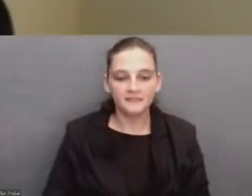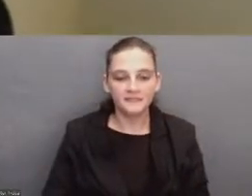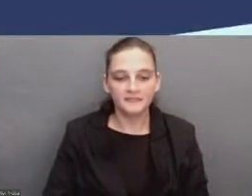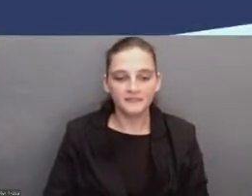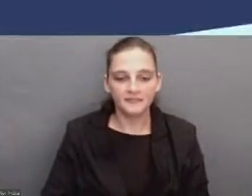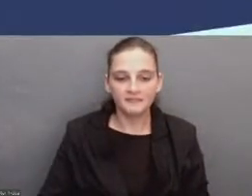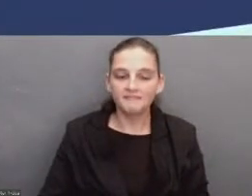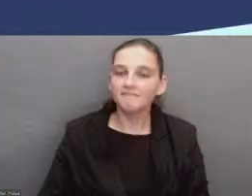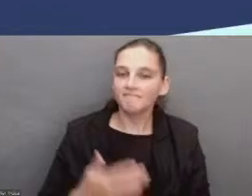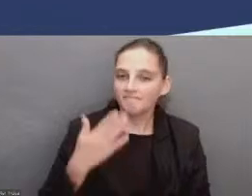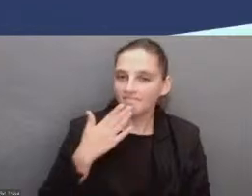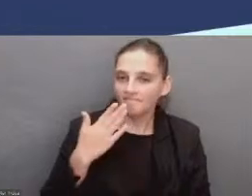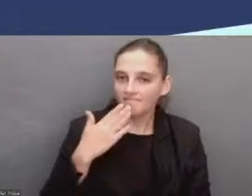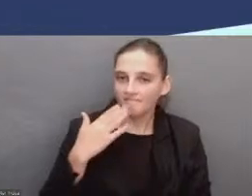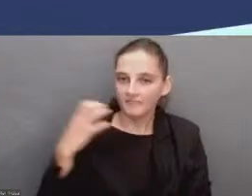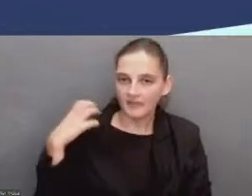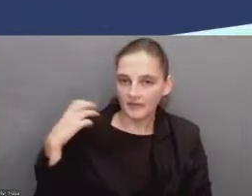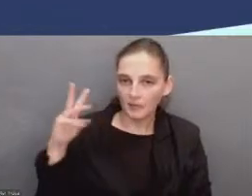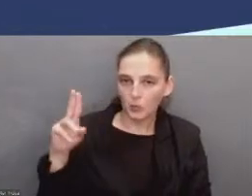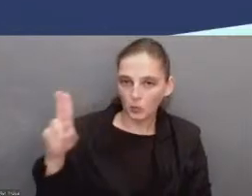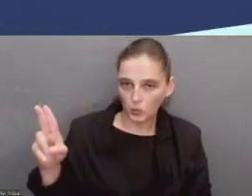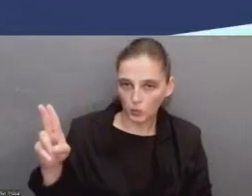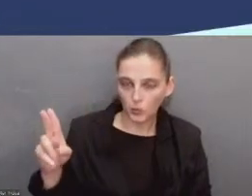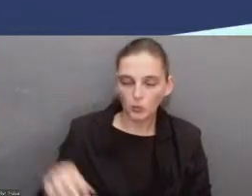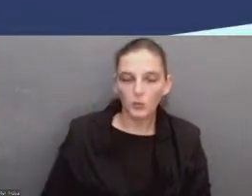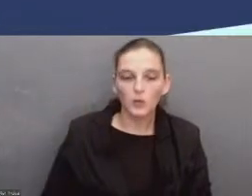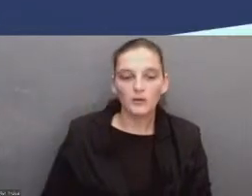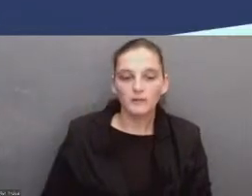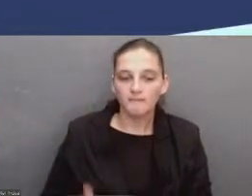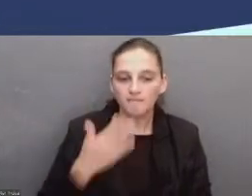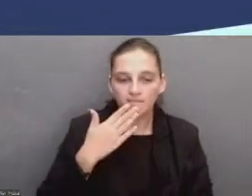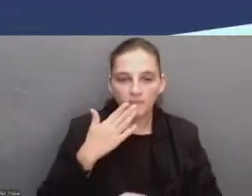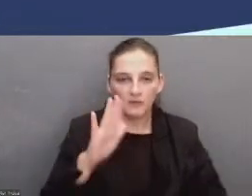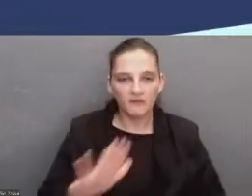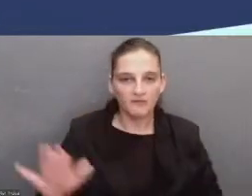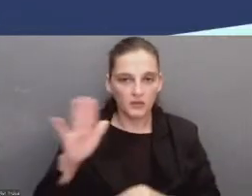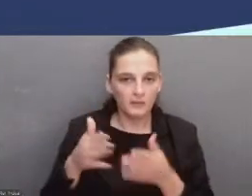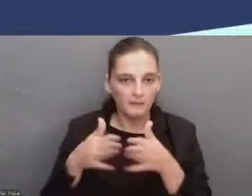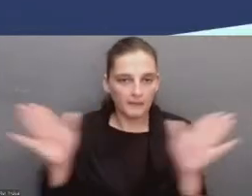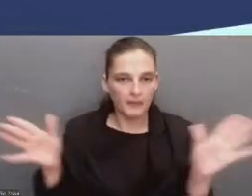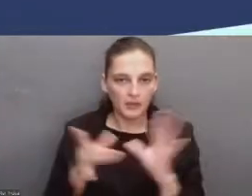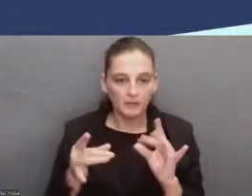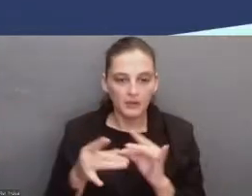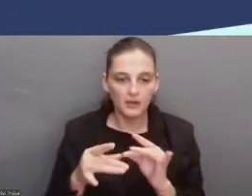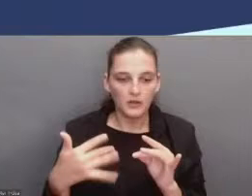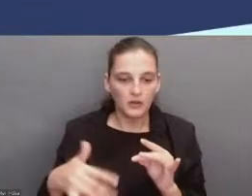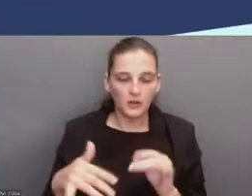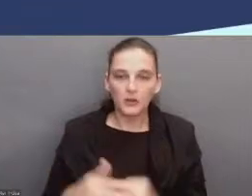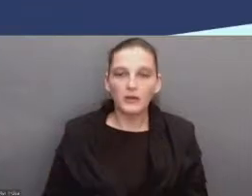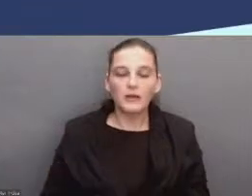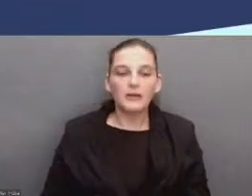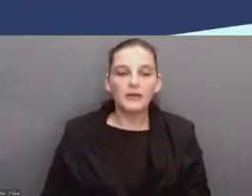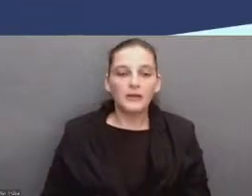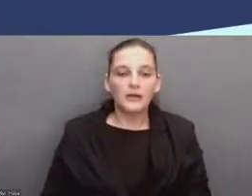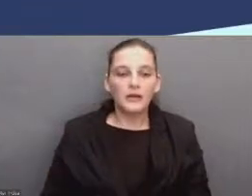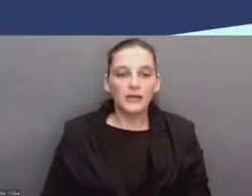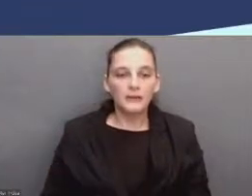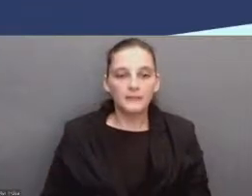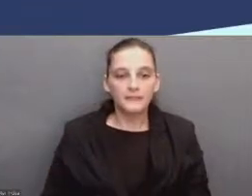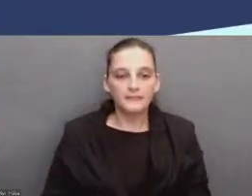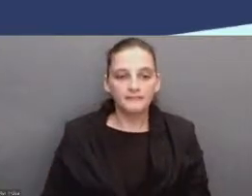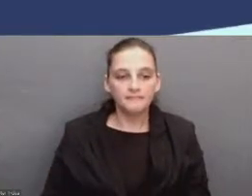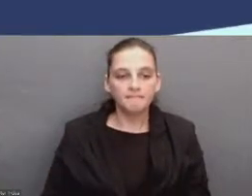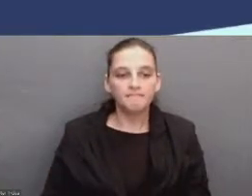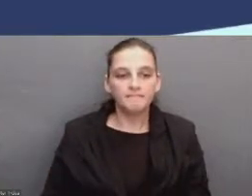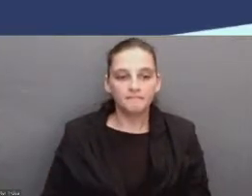Thank you very much, Captain Wu. Thank you to everybody for public comment. Very, very impactful. At this